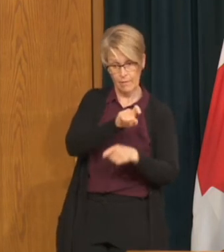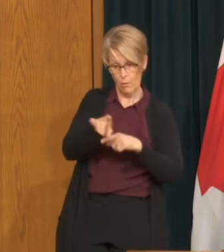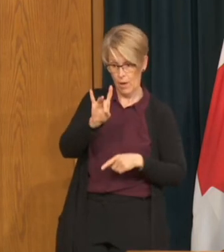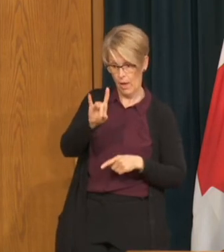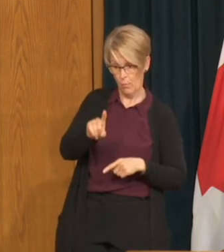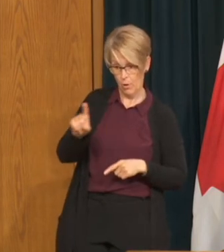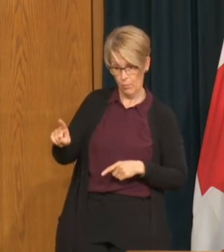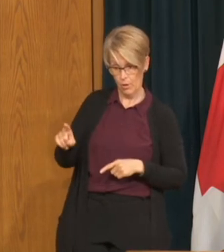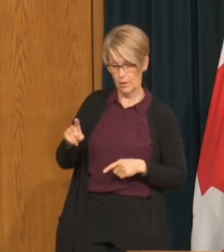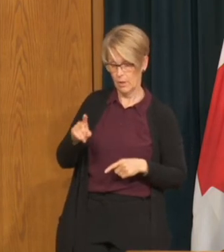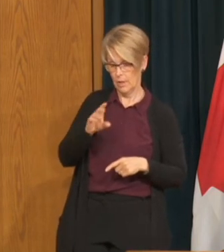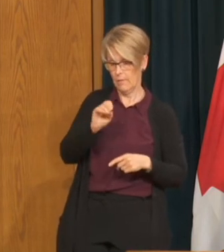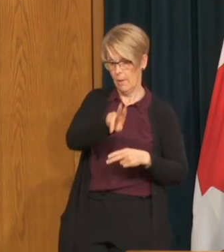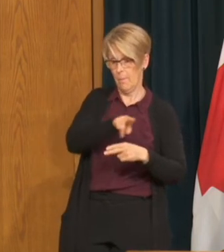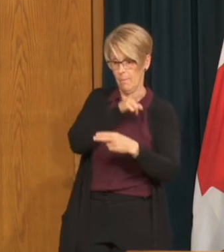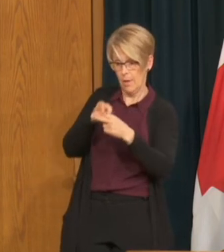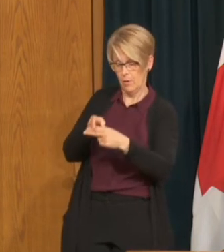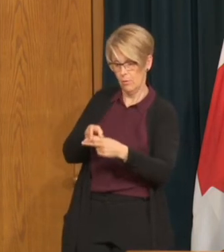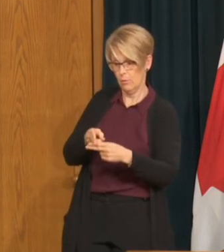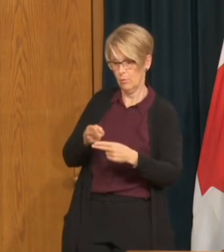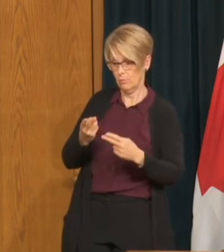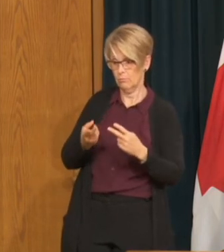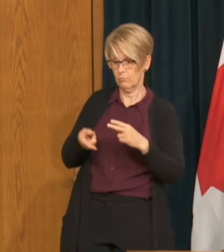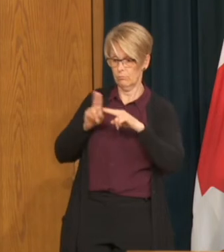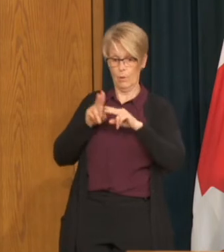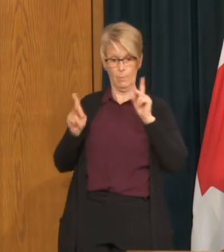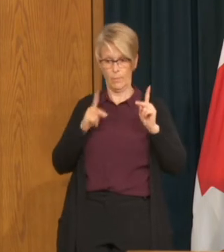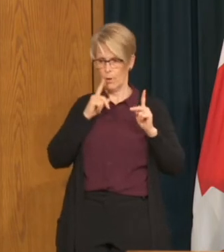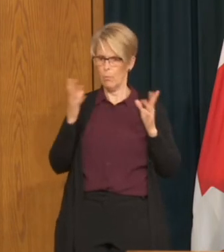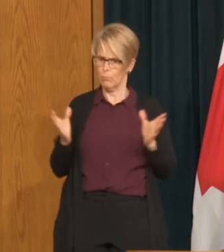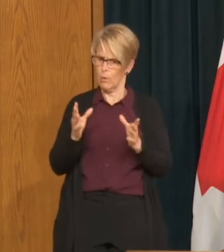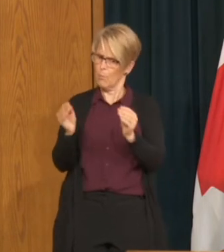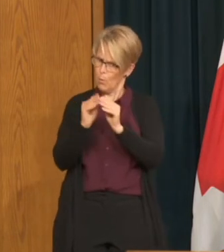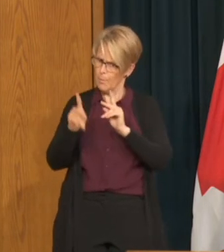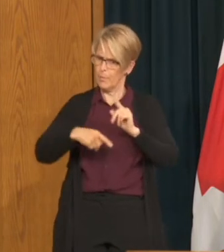811? I know it was just mentioned that you're trying to increase the number of people tested.